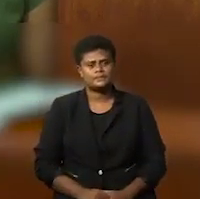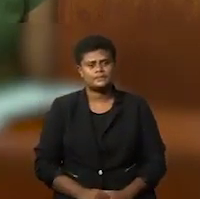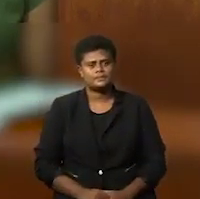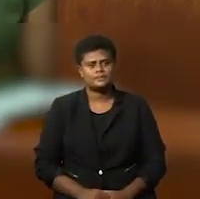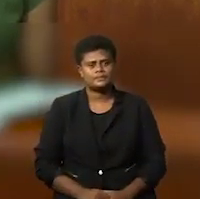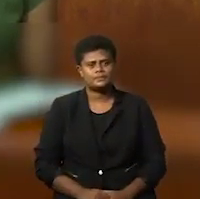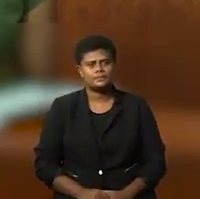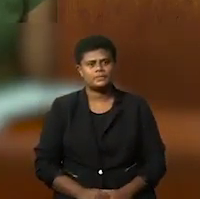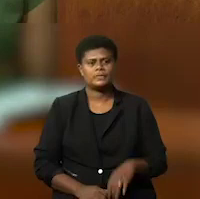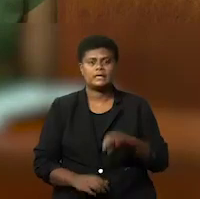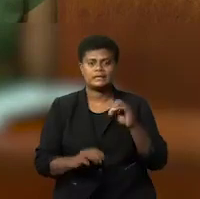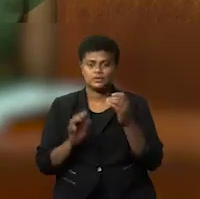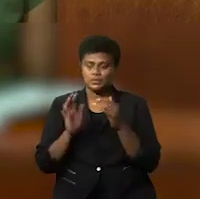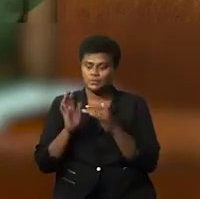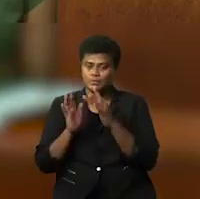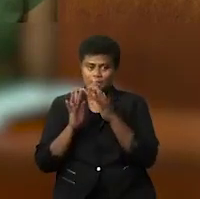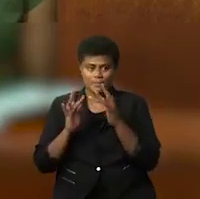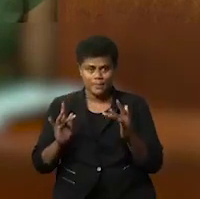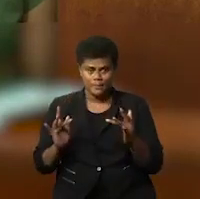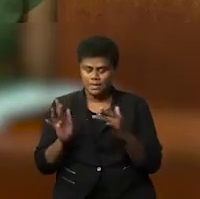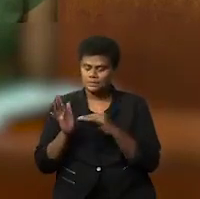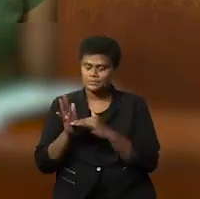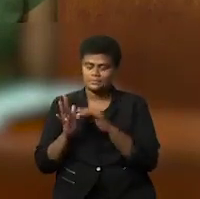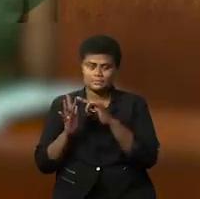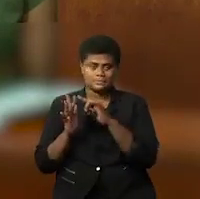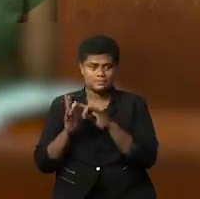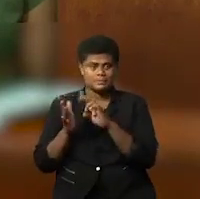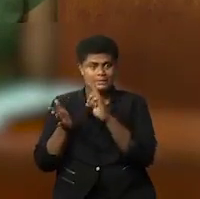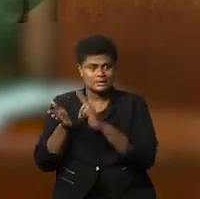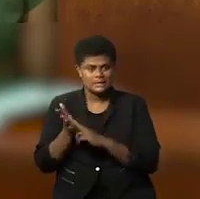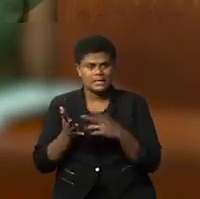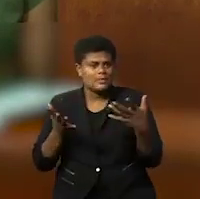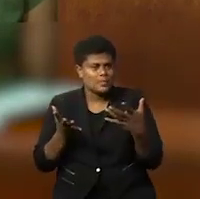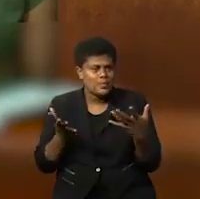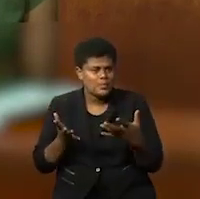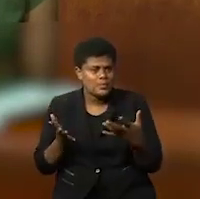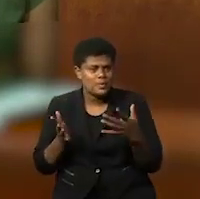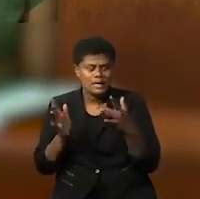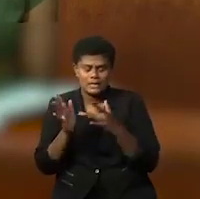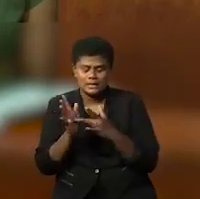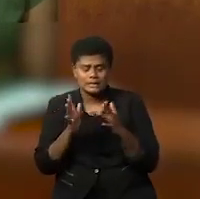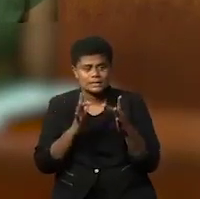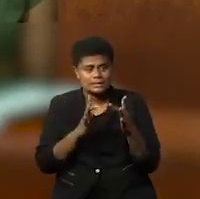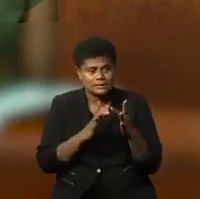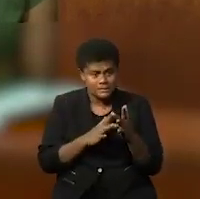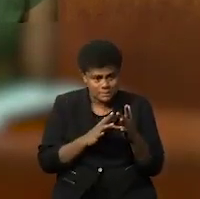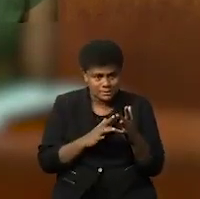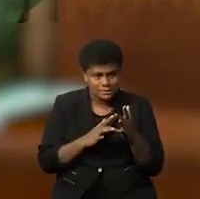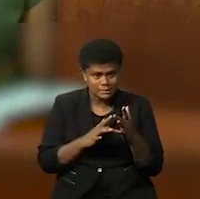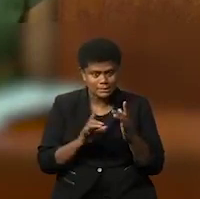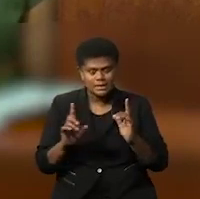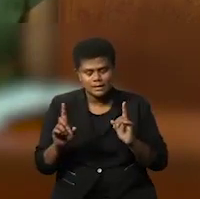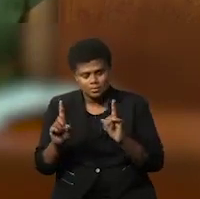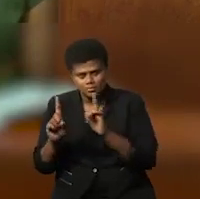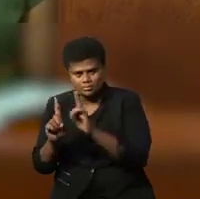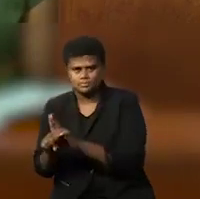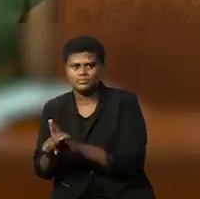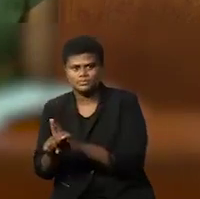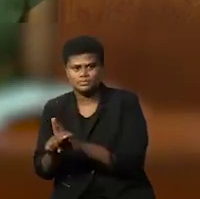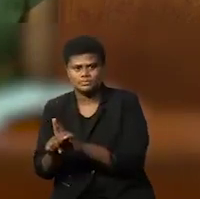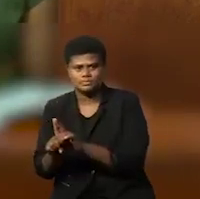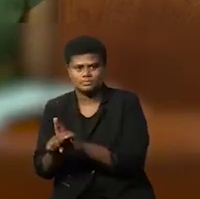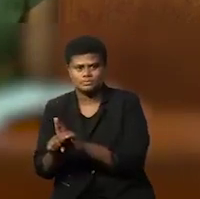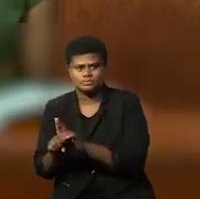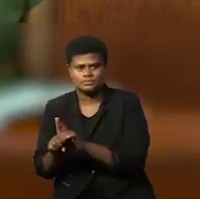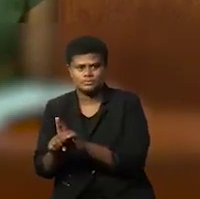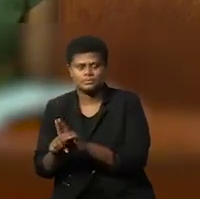is the very presence of God, where Jesus has gone forth to.